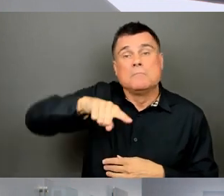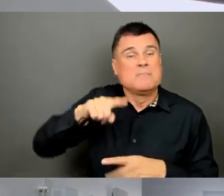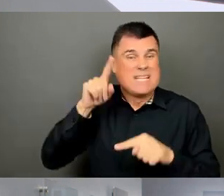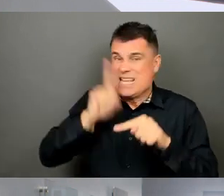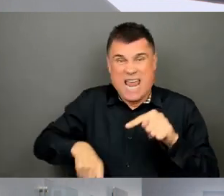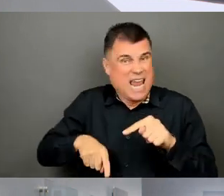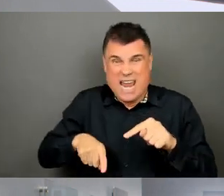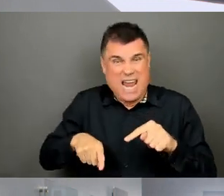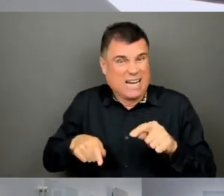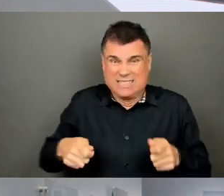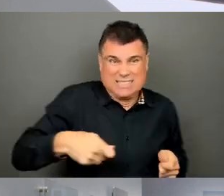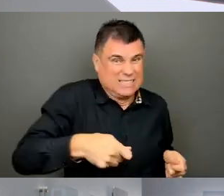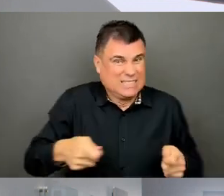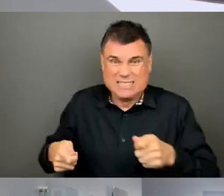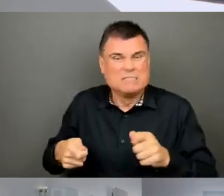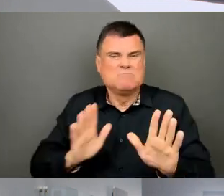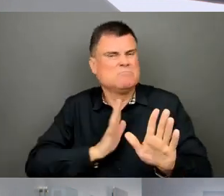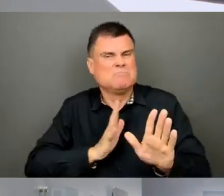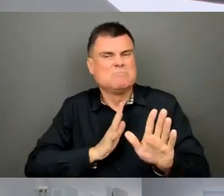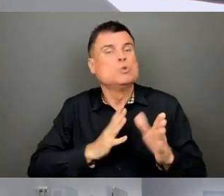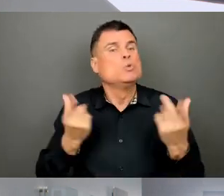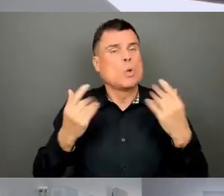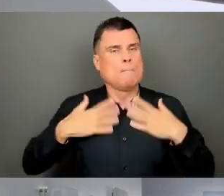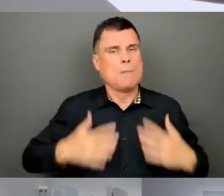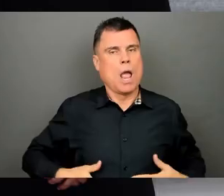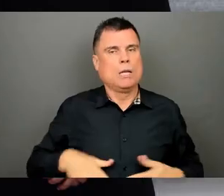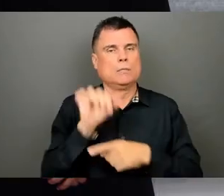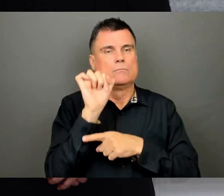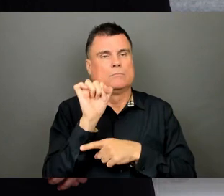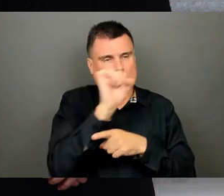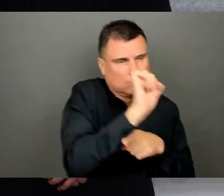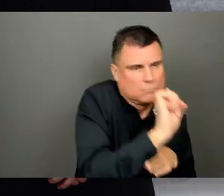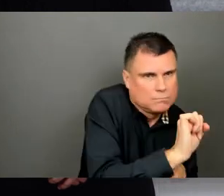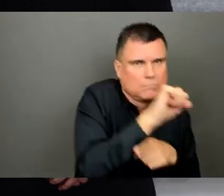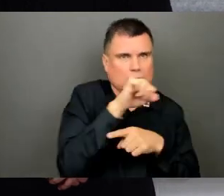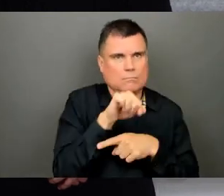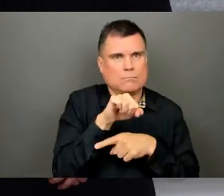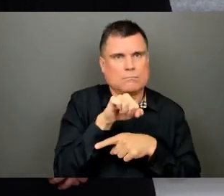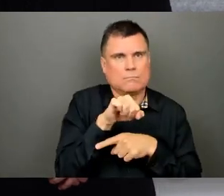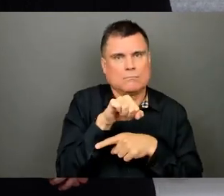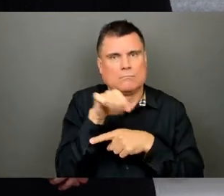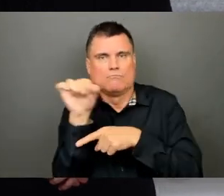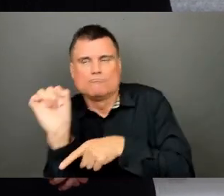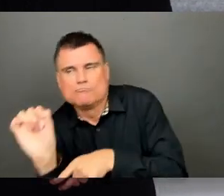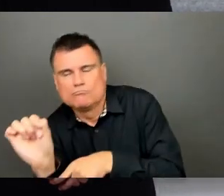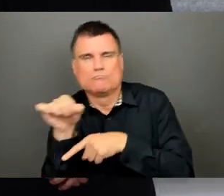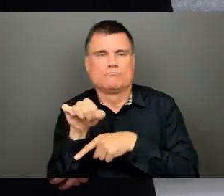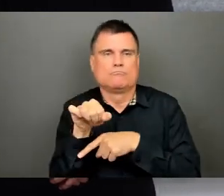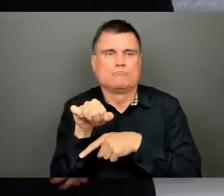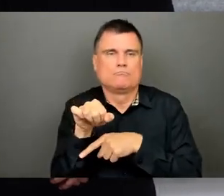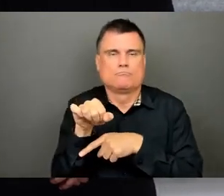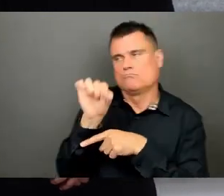and look behind you, come back, lean out, and look behind you. So there's different options of whether you're stationary, it's